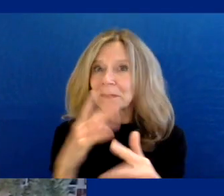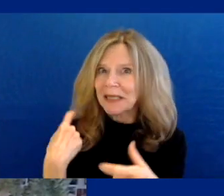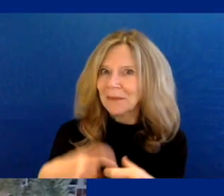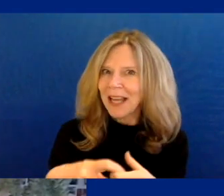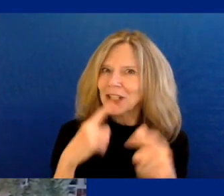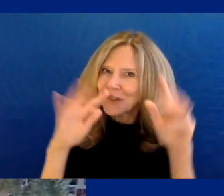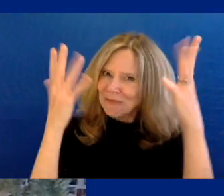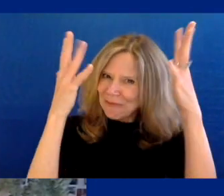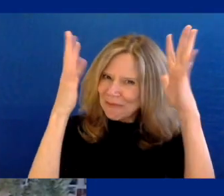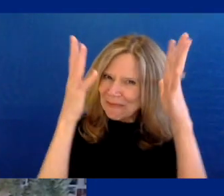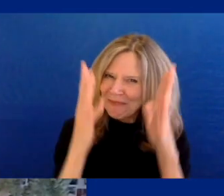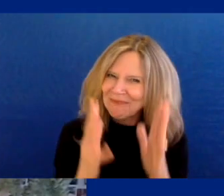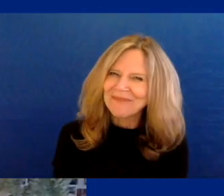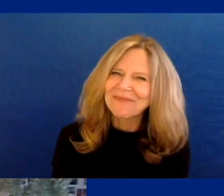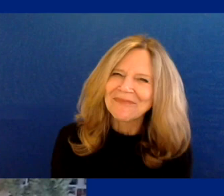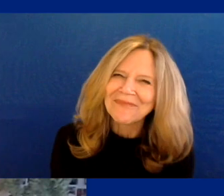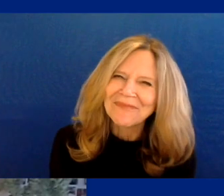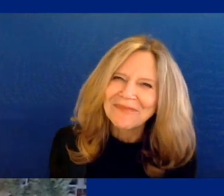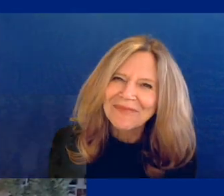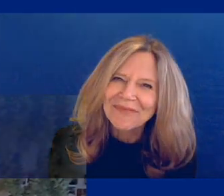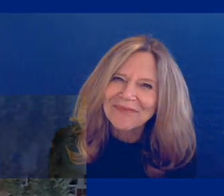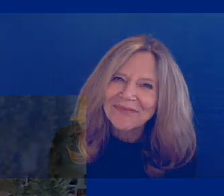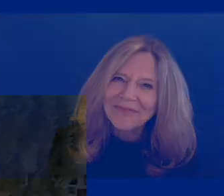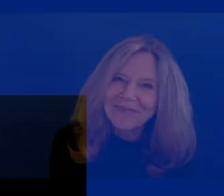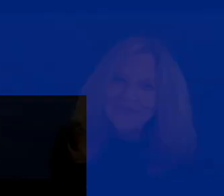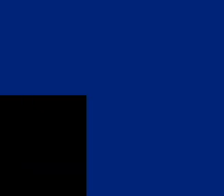Felicidades. Bien merecido.